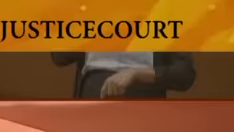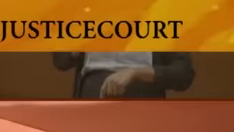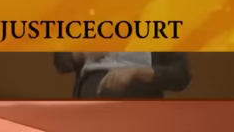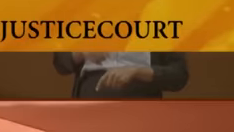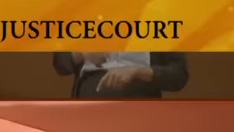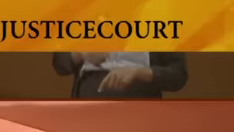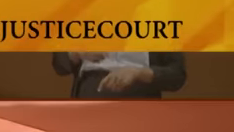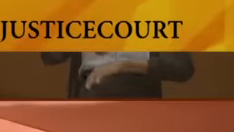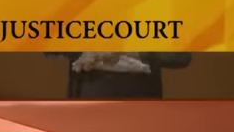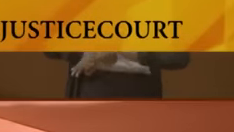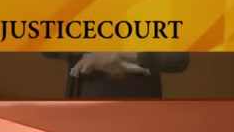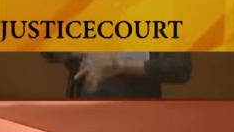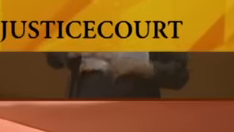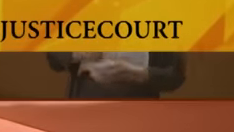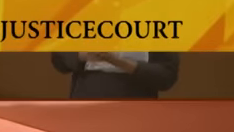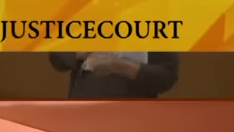destroy